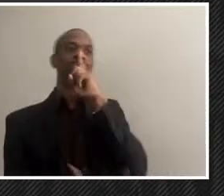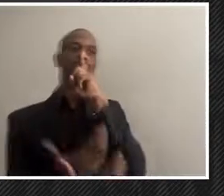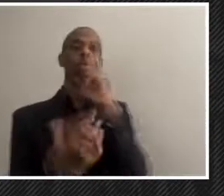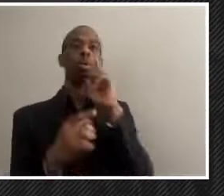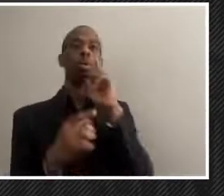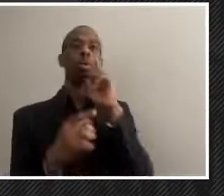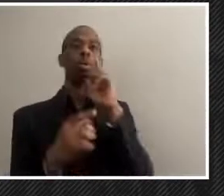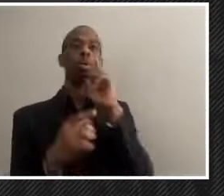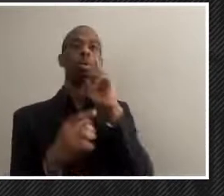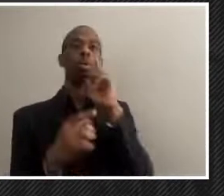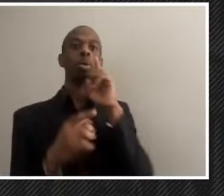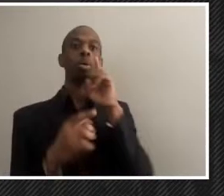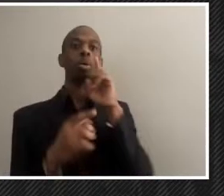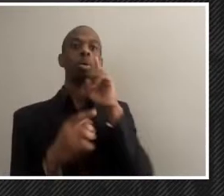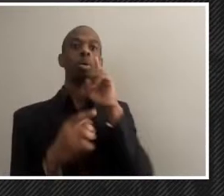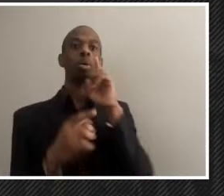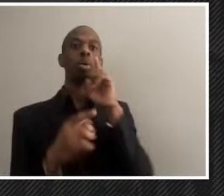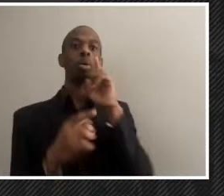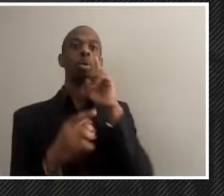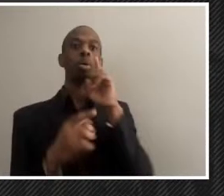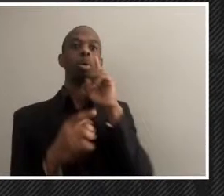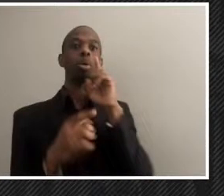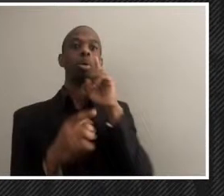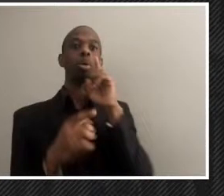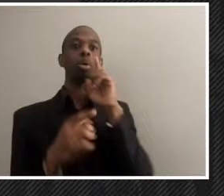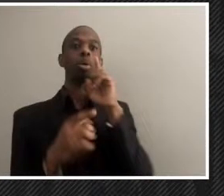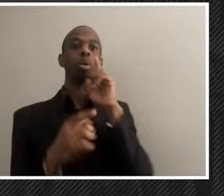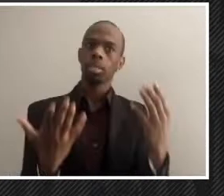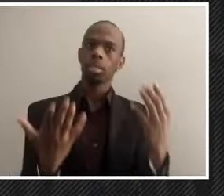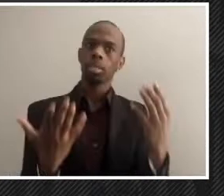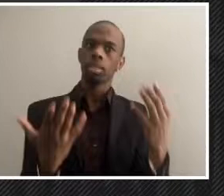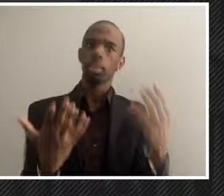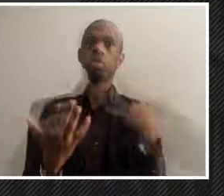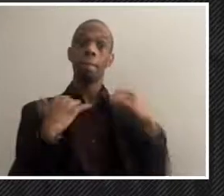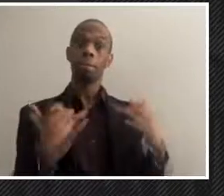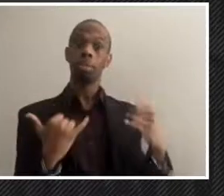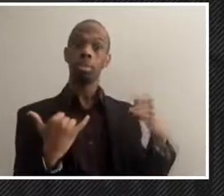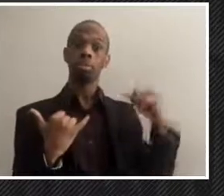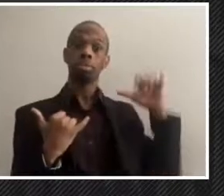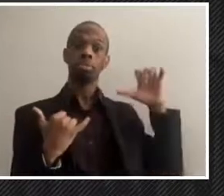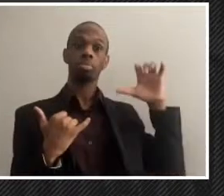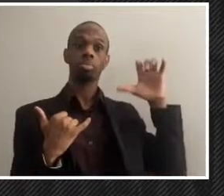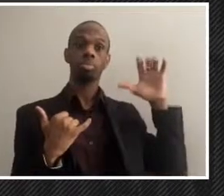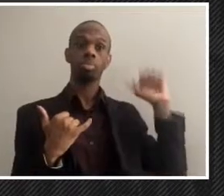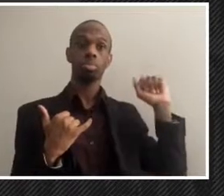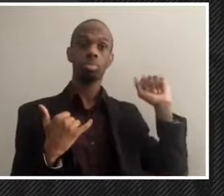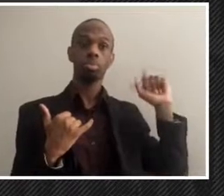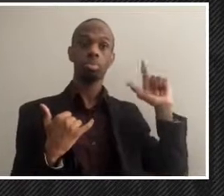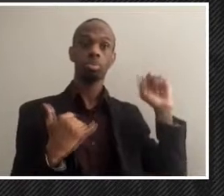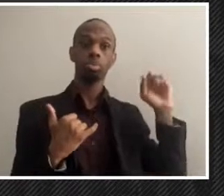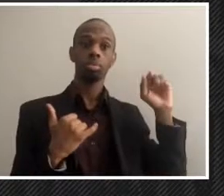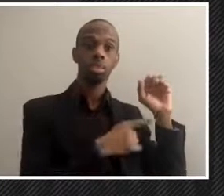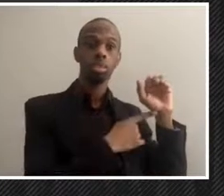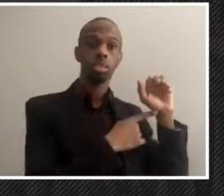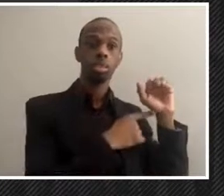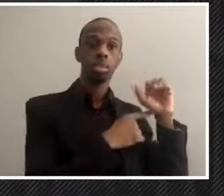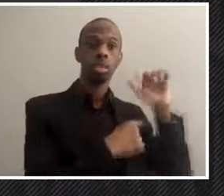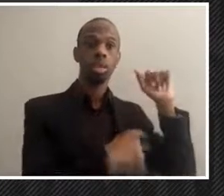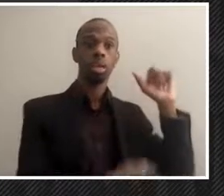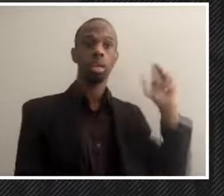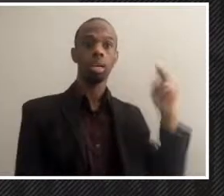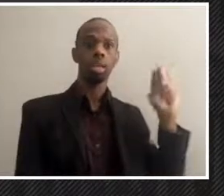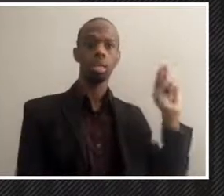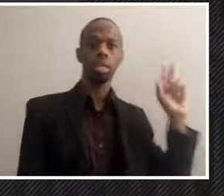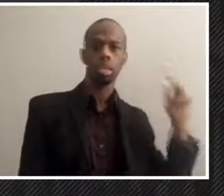about the impact of Gen Z. So I have a question specifically for you about this age demographic of 18 to